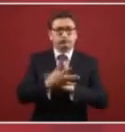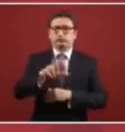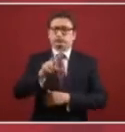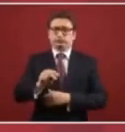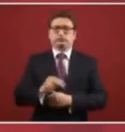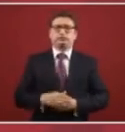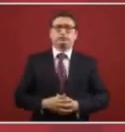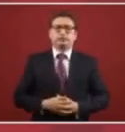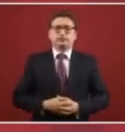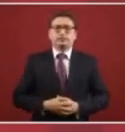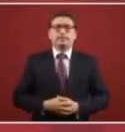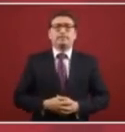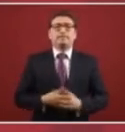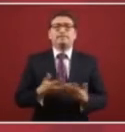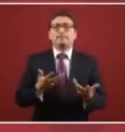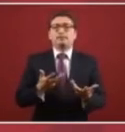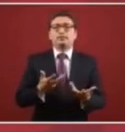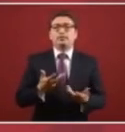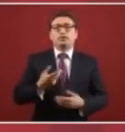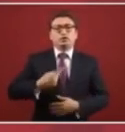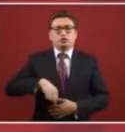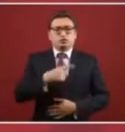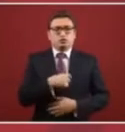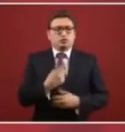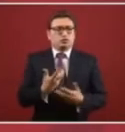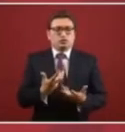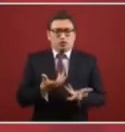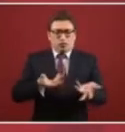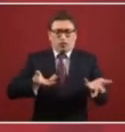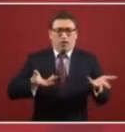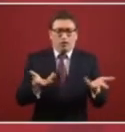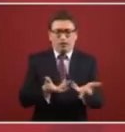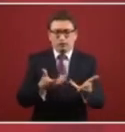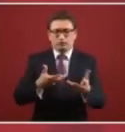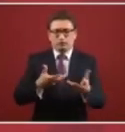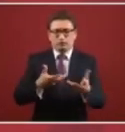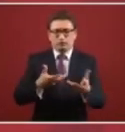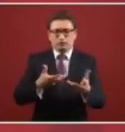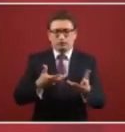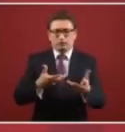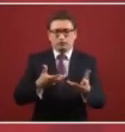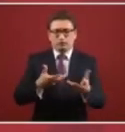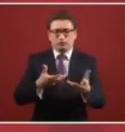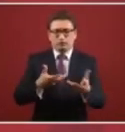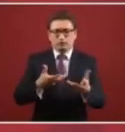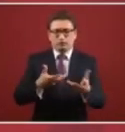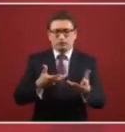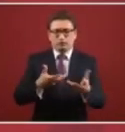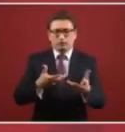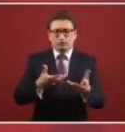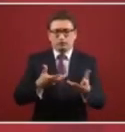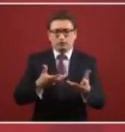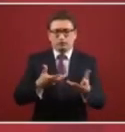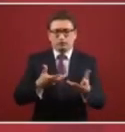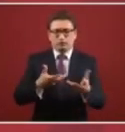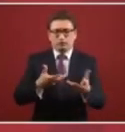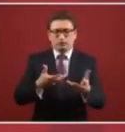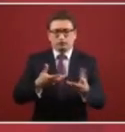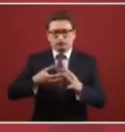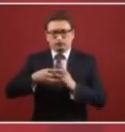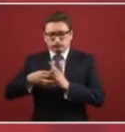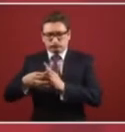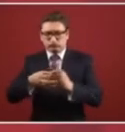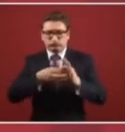Que actuemos de manera coordinada. That we behave in a coordinated